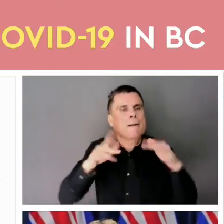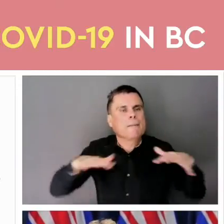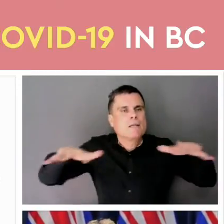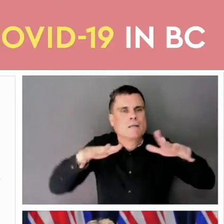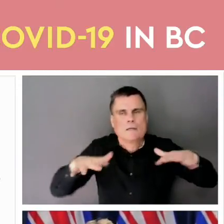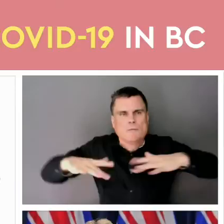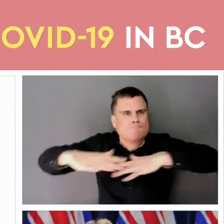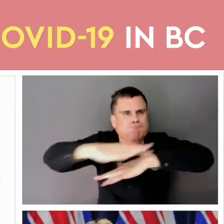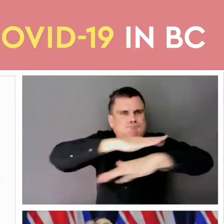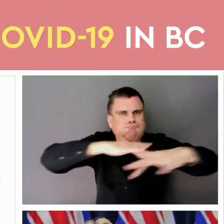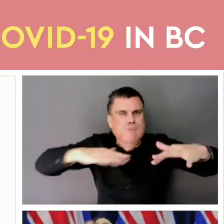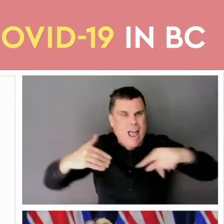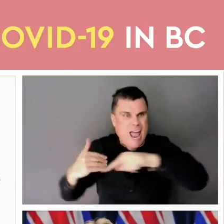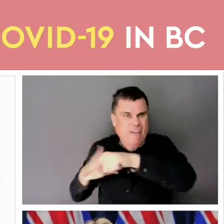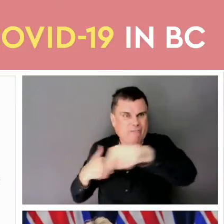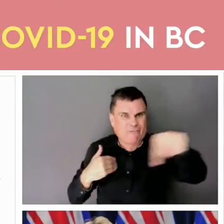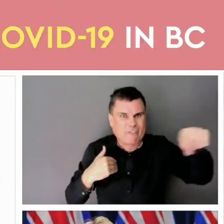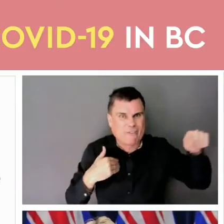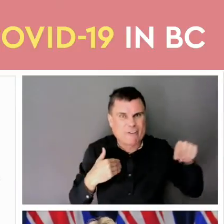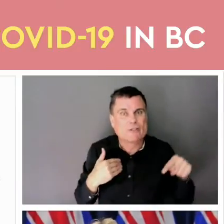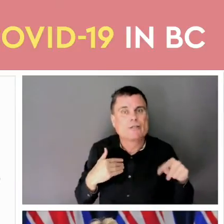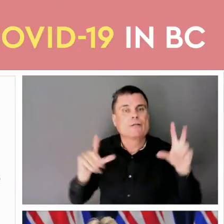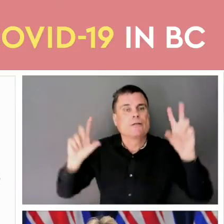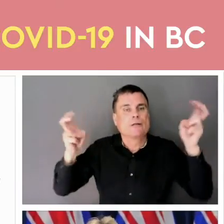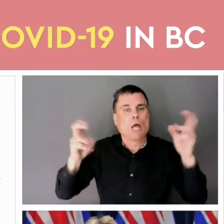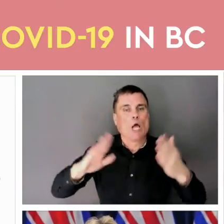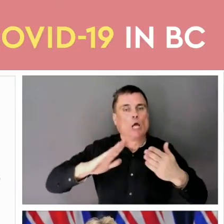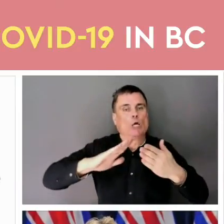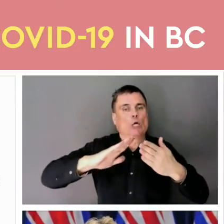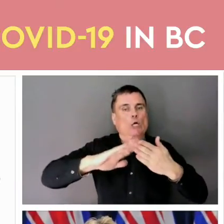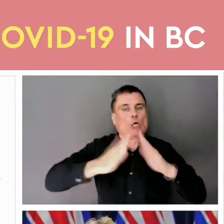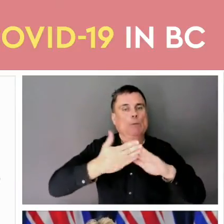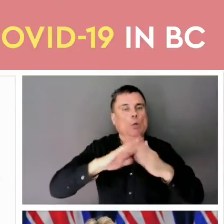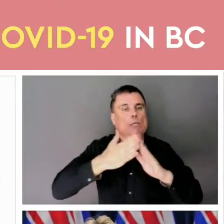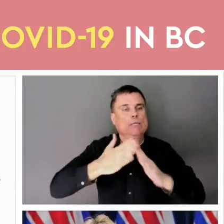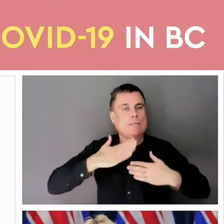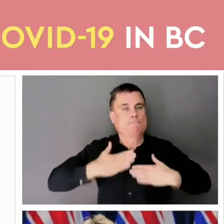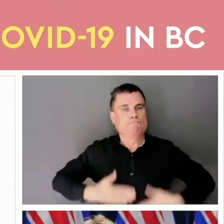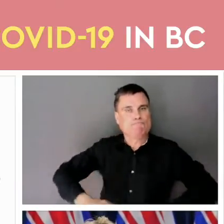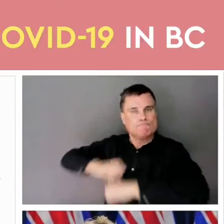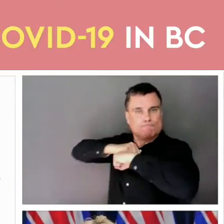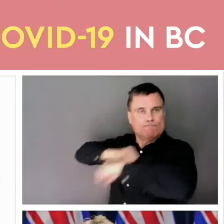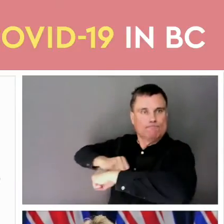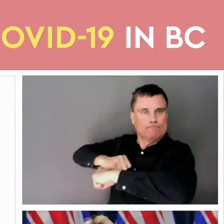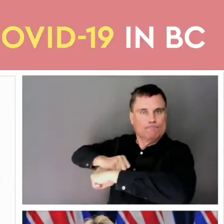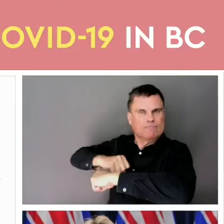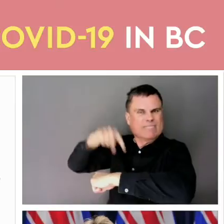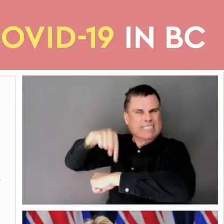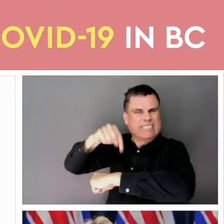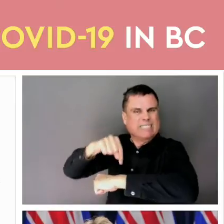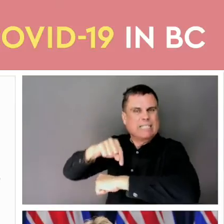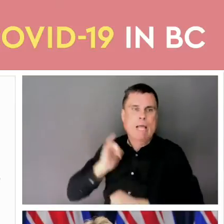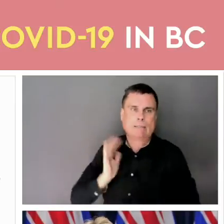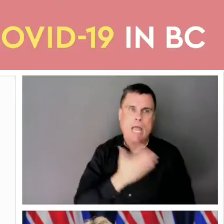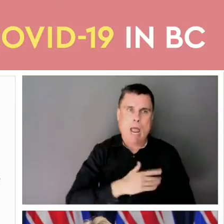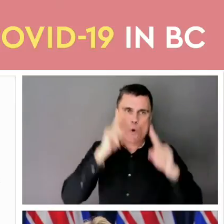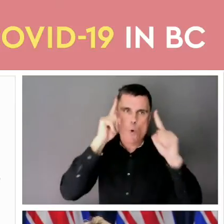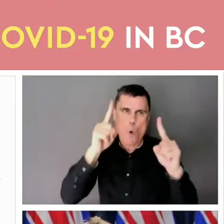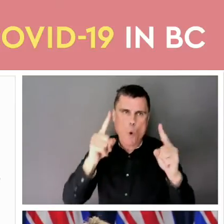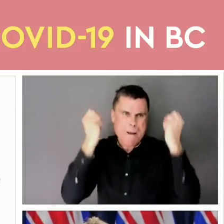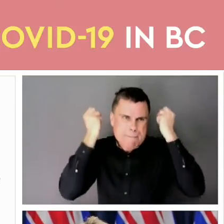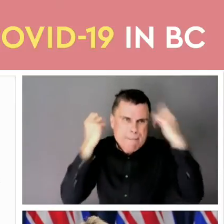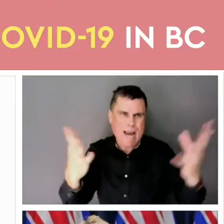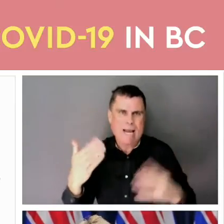in British Columbia. This can be reached if the large majority of people in BC choose to be immunized against